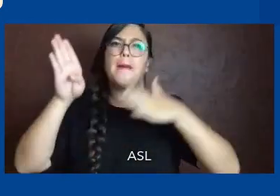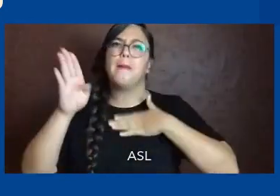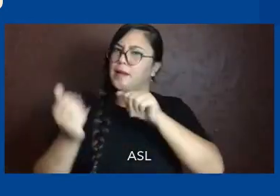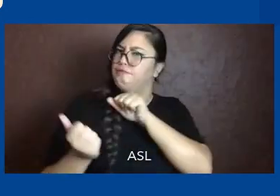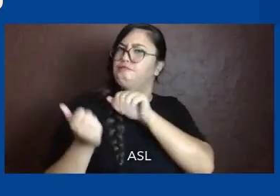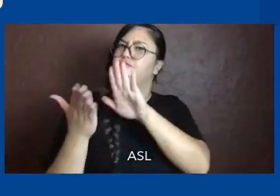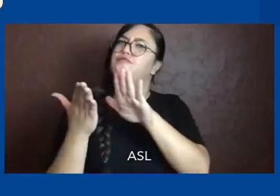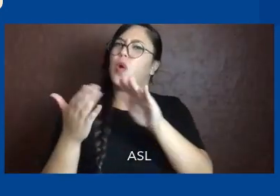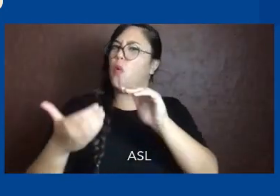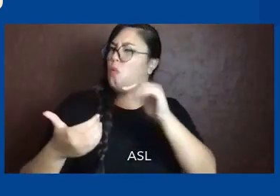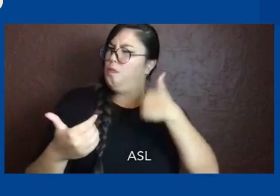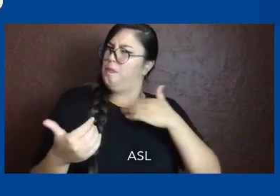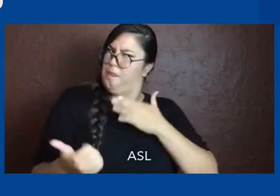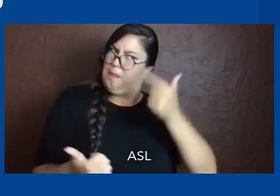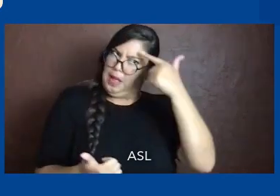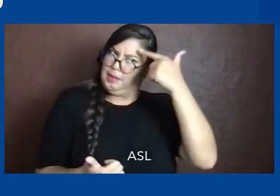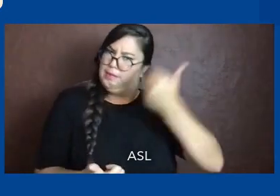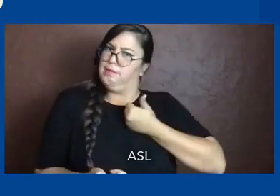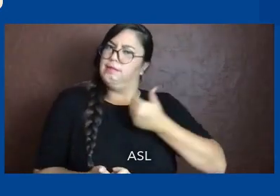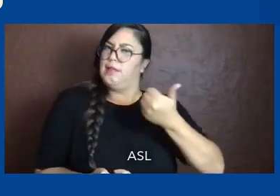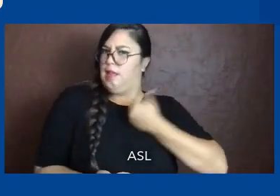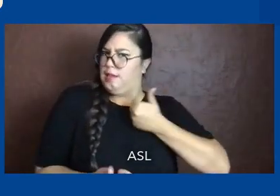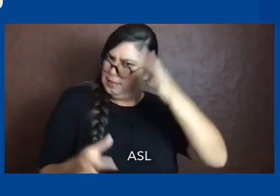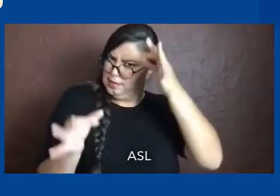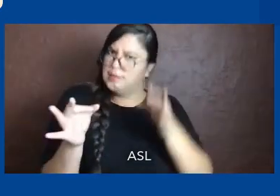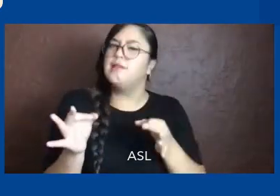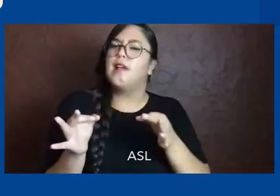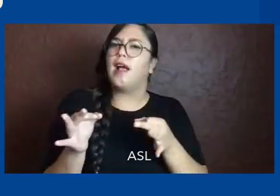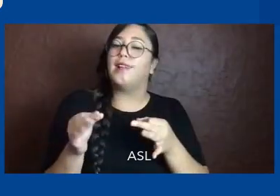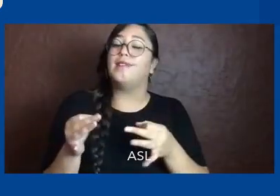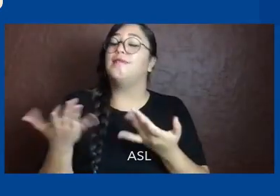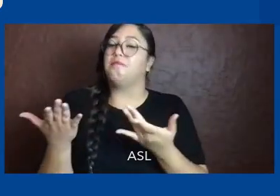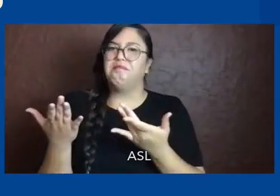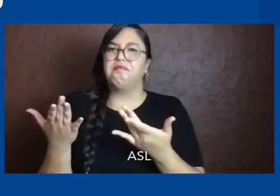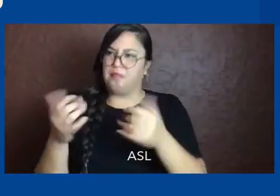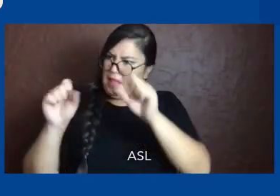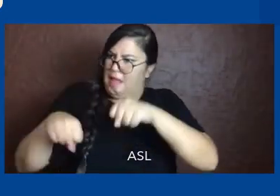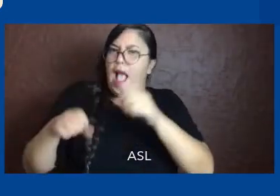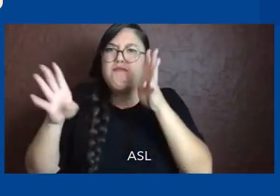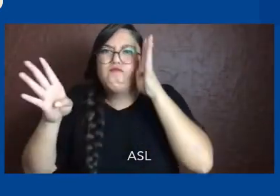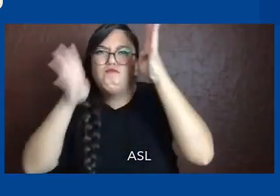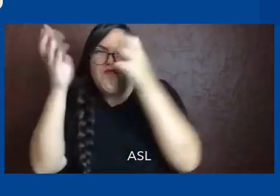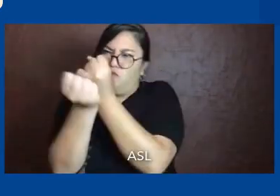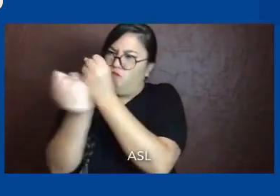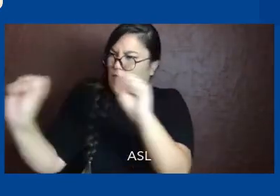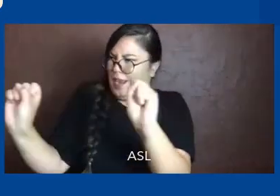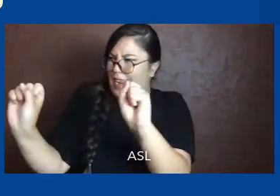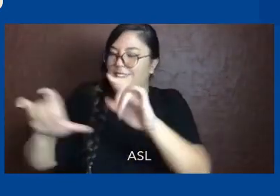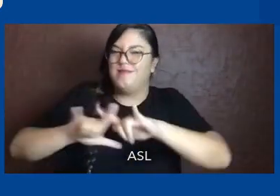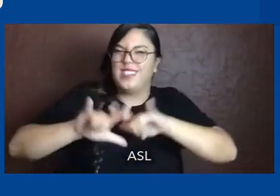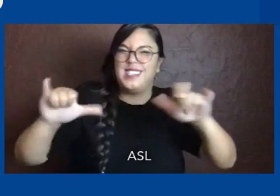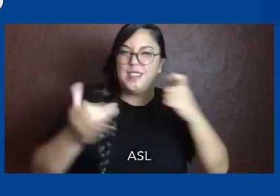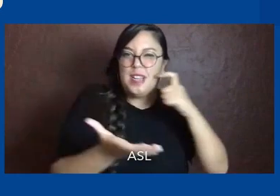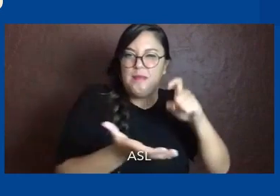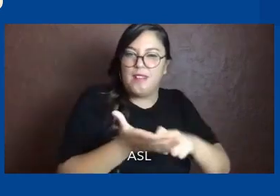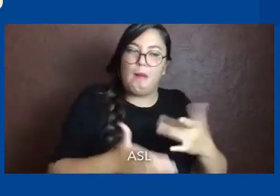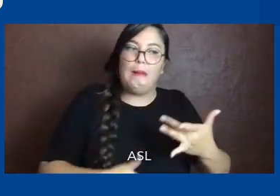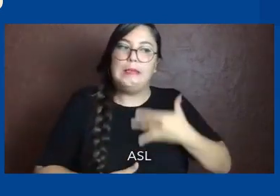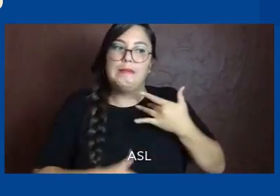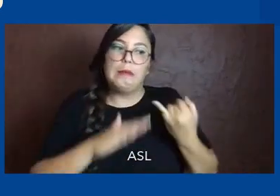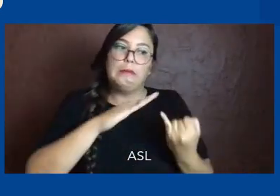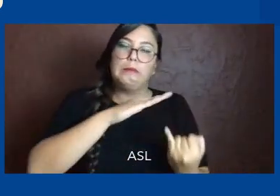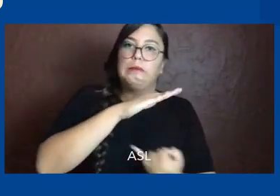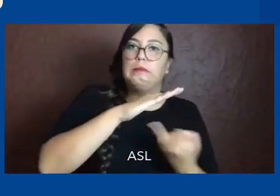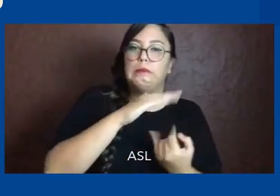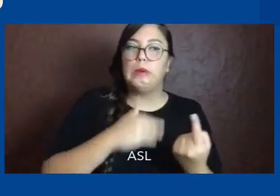And at the same time, feeling really lonely and isolated all the time and as a career, and not necessarily